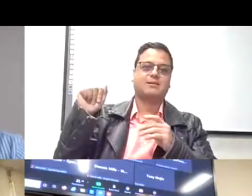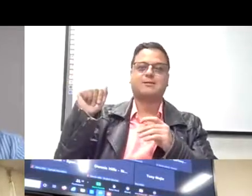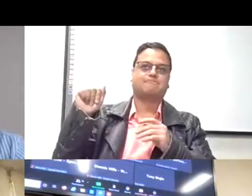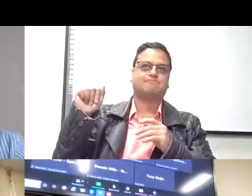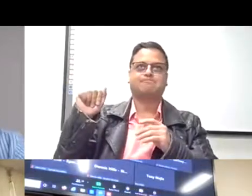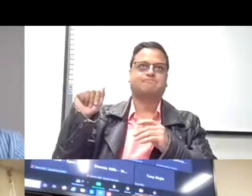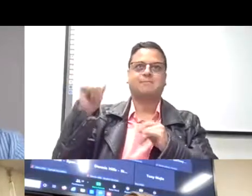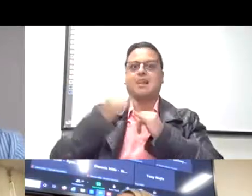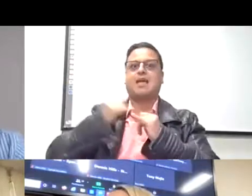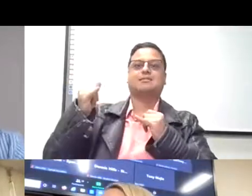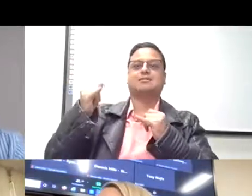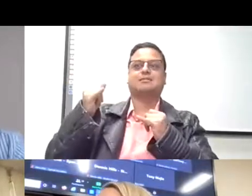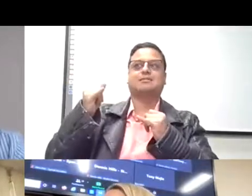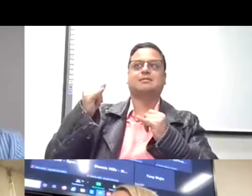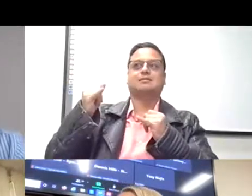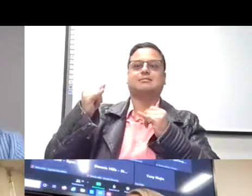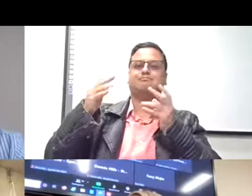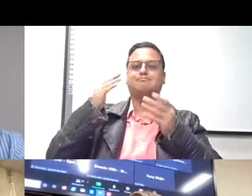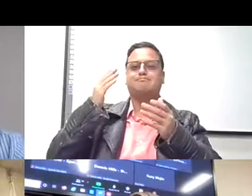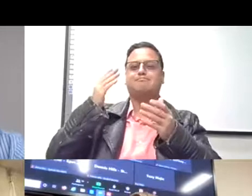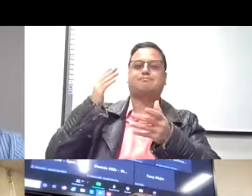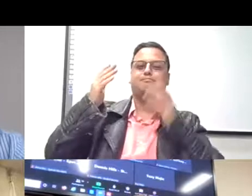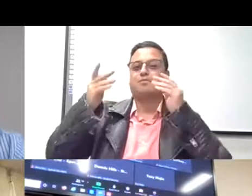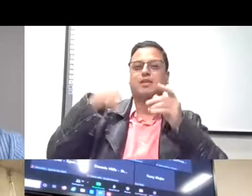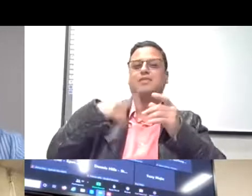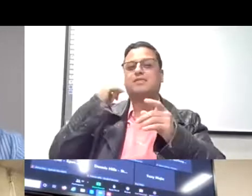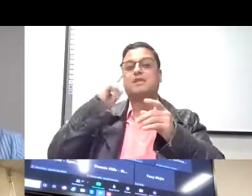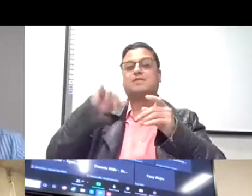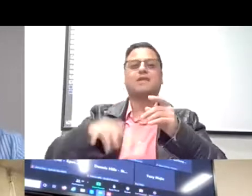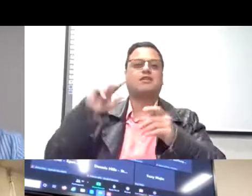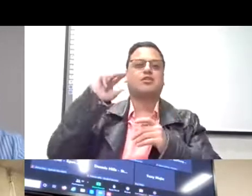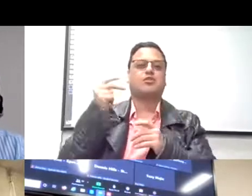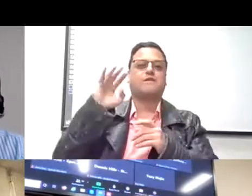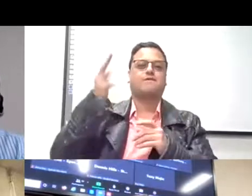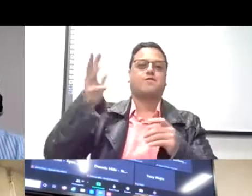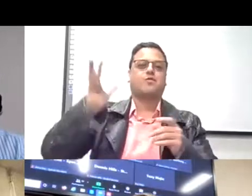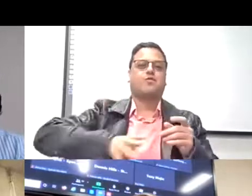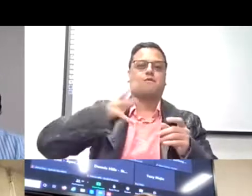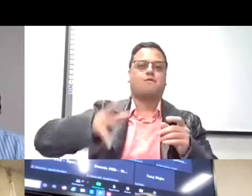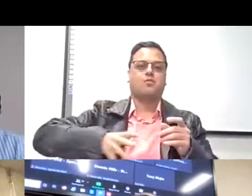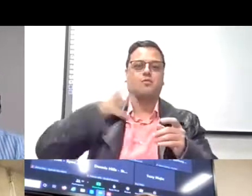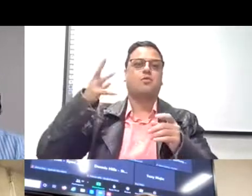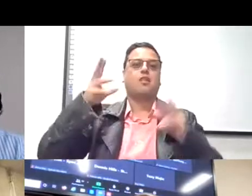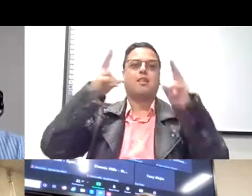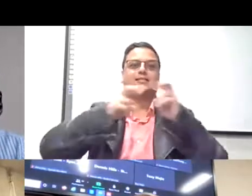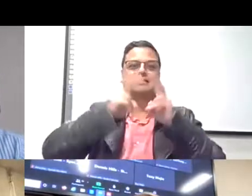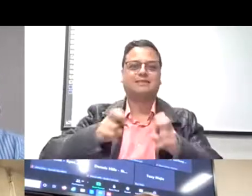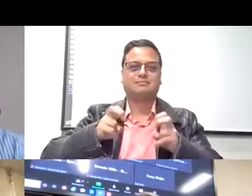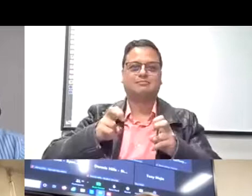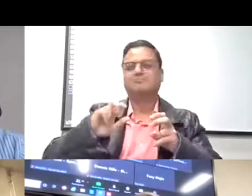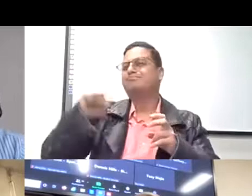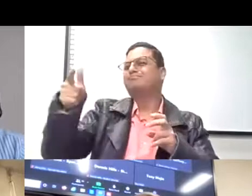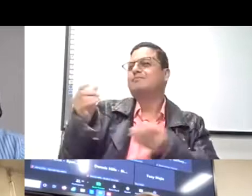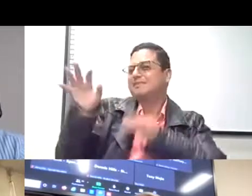last formative, or they might even be summative, but you could think of them as that third or fourth formative assessment. And David, I'll let you chime in here.